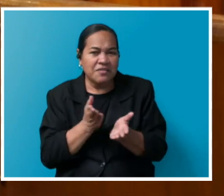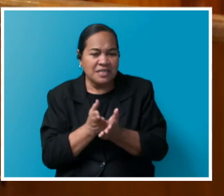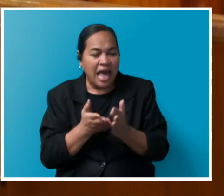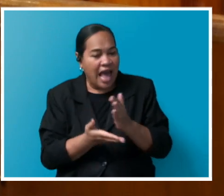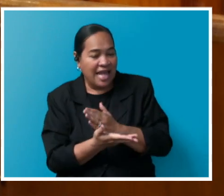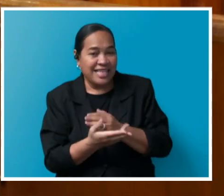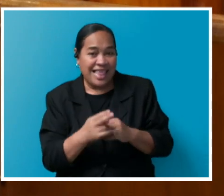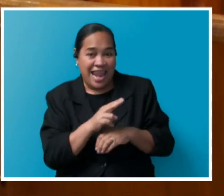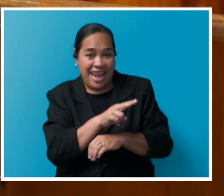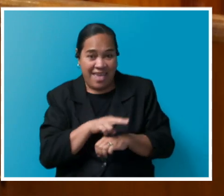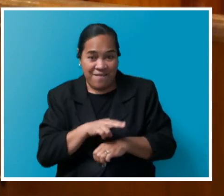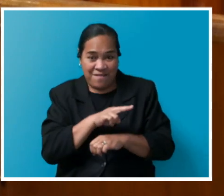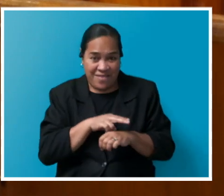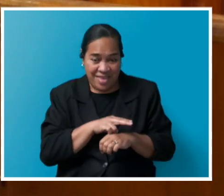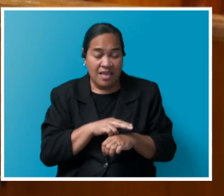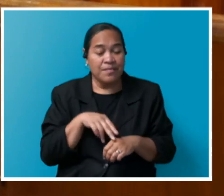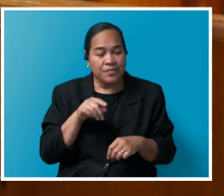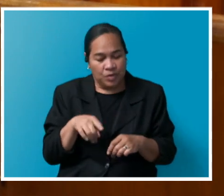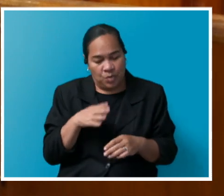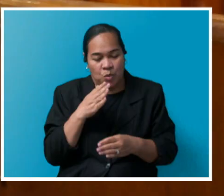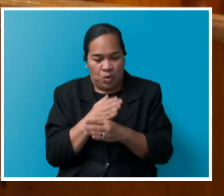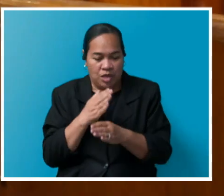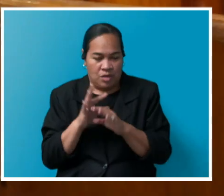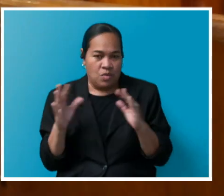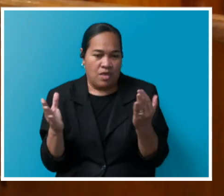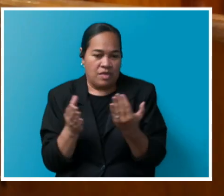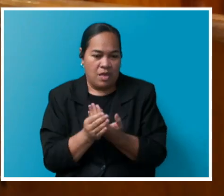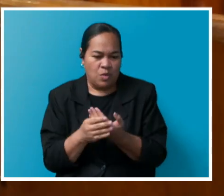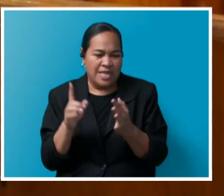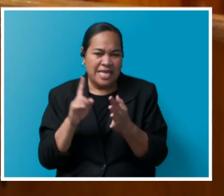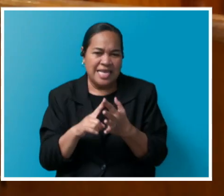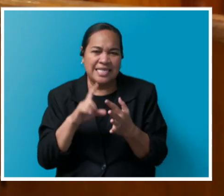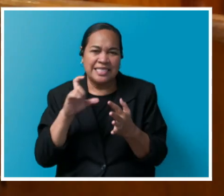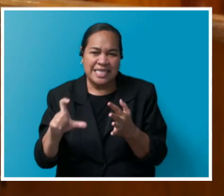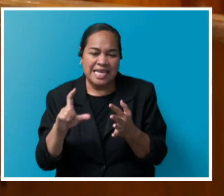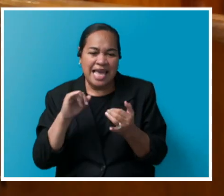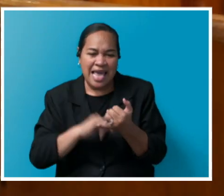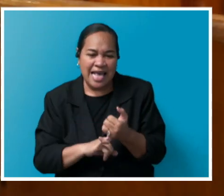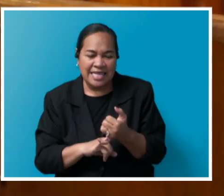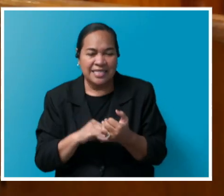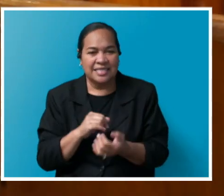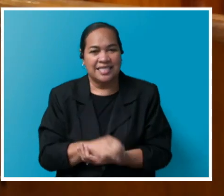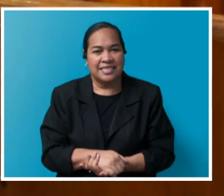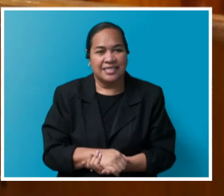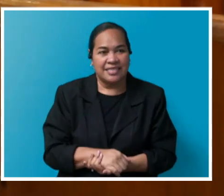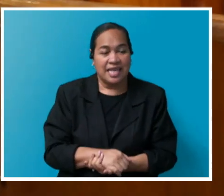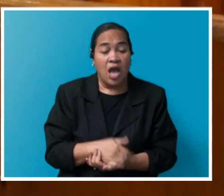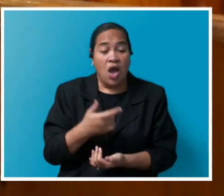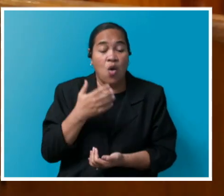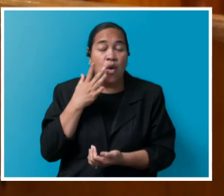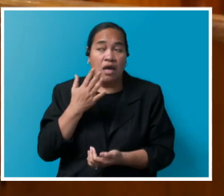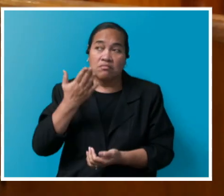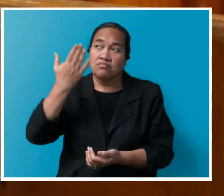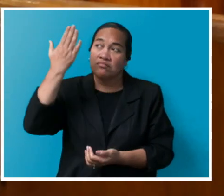Navy, have been working on Fiji's ECS, or Extended Continental Shelf Claims, since